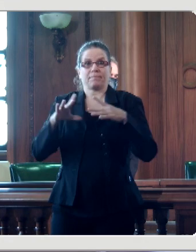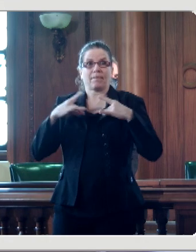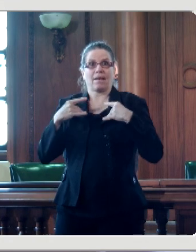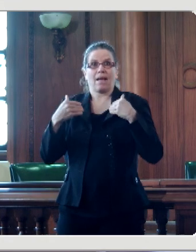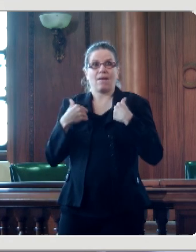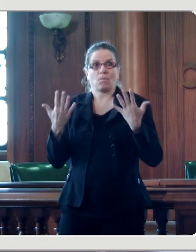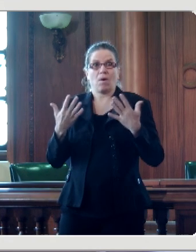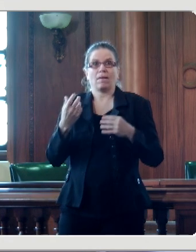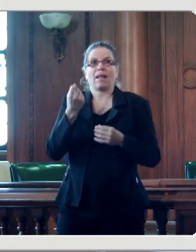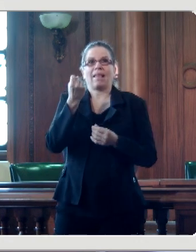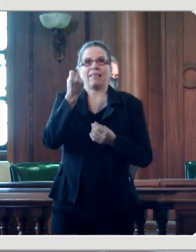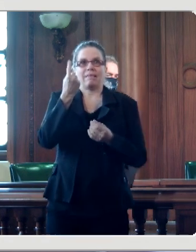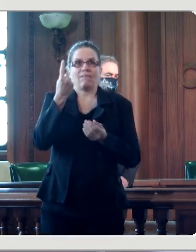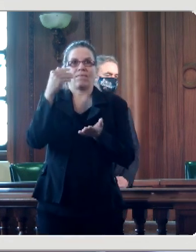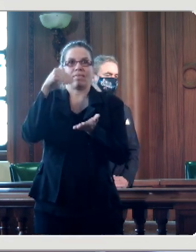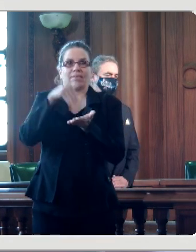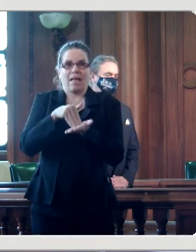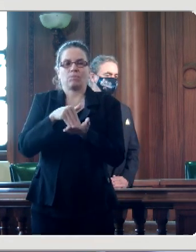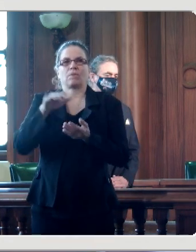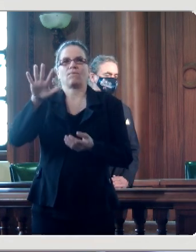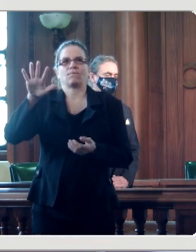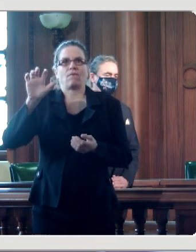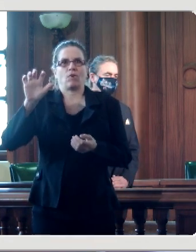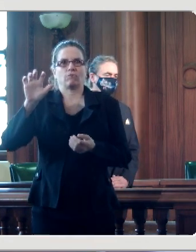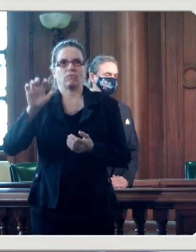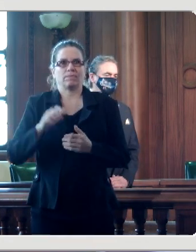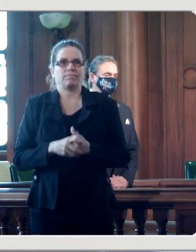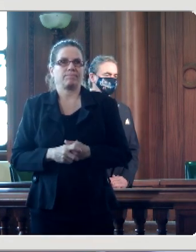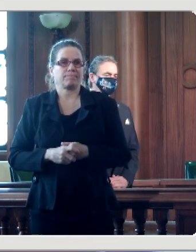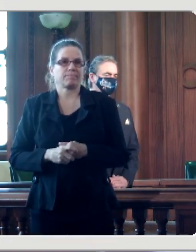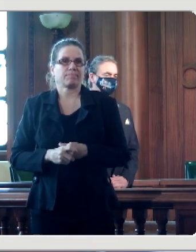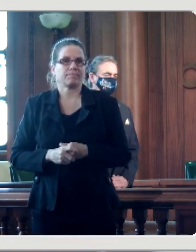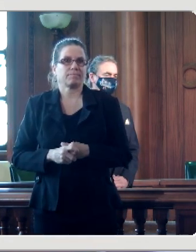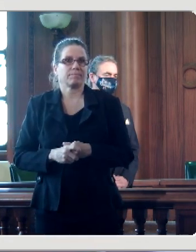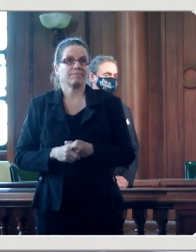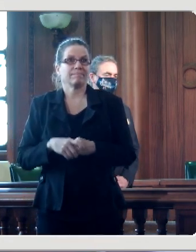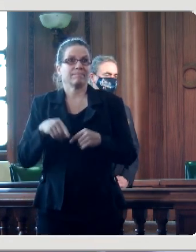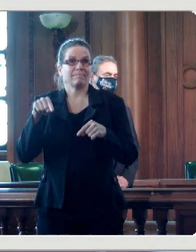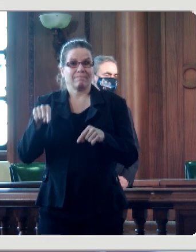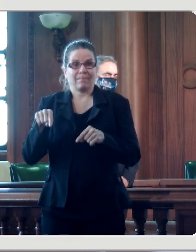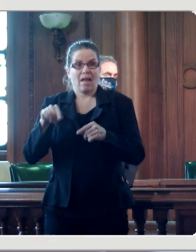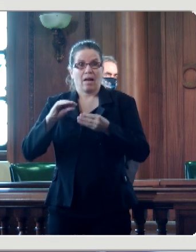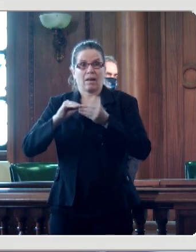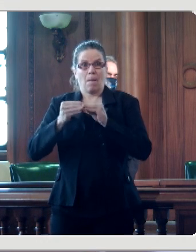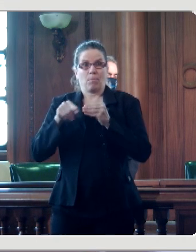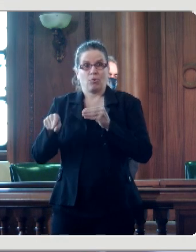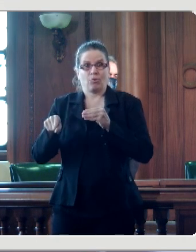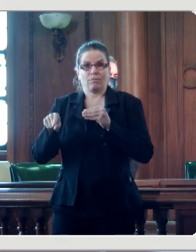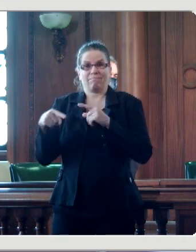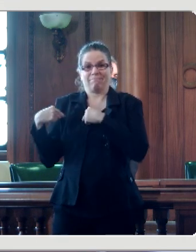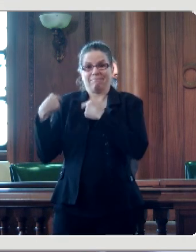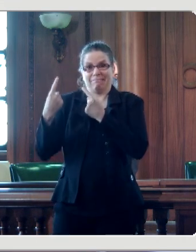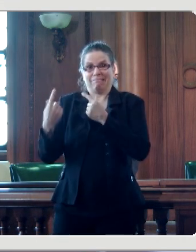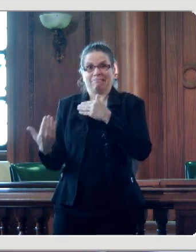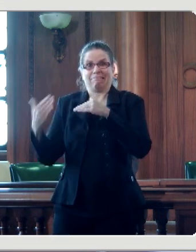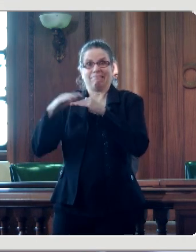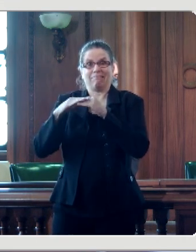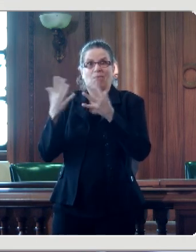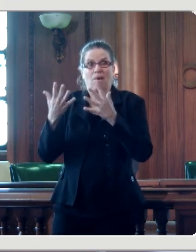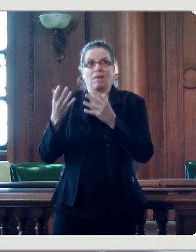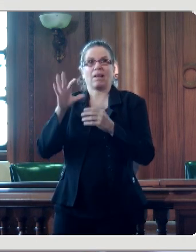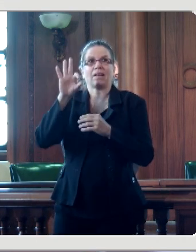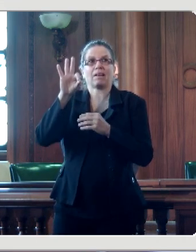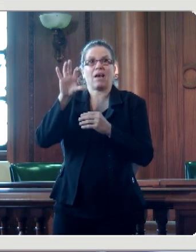11,496 cases, which is an increase of 910 cases. And the mayor has talked to